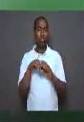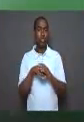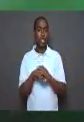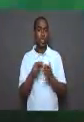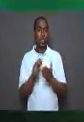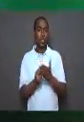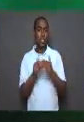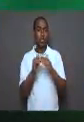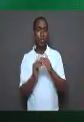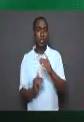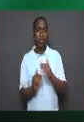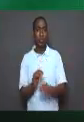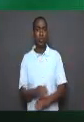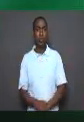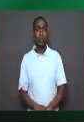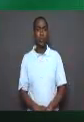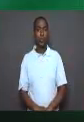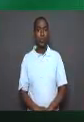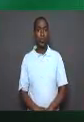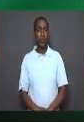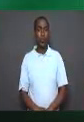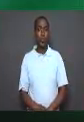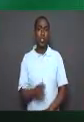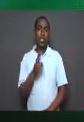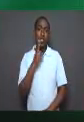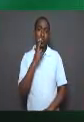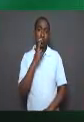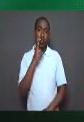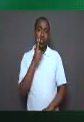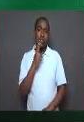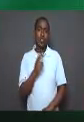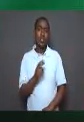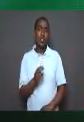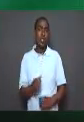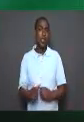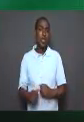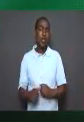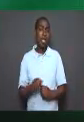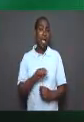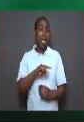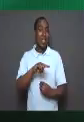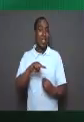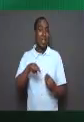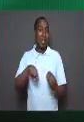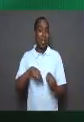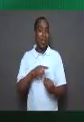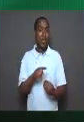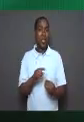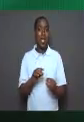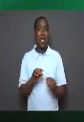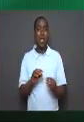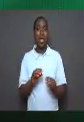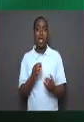income. The illness of smokers affects the community and